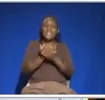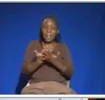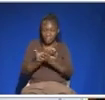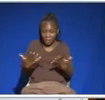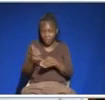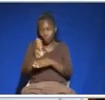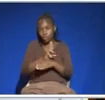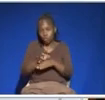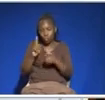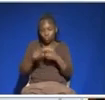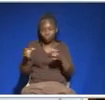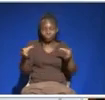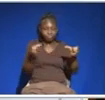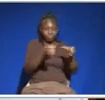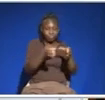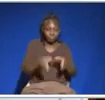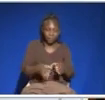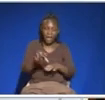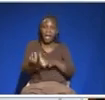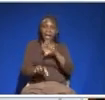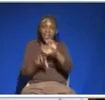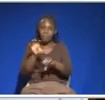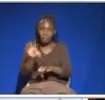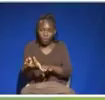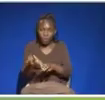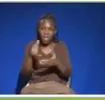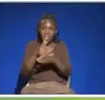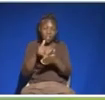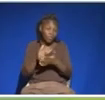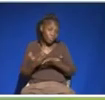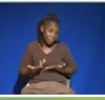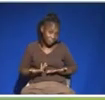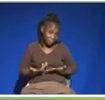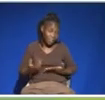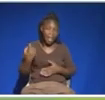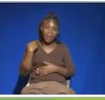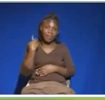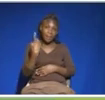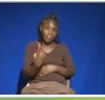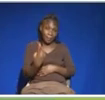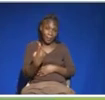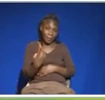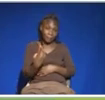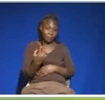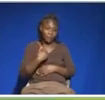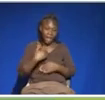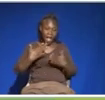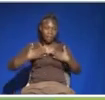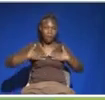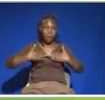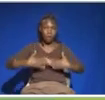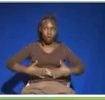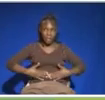features used to classify animals includes, number 1, the body